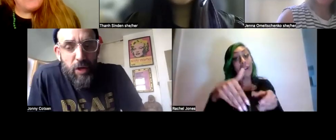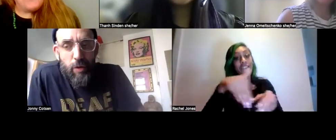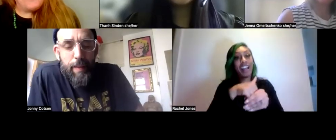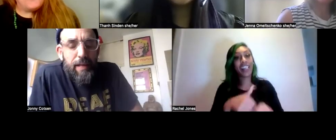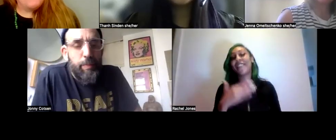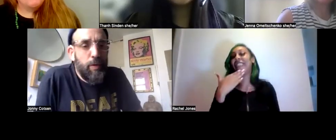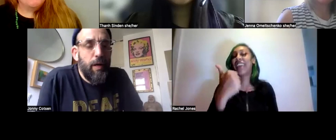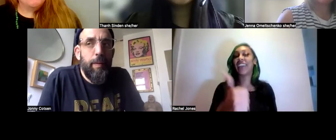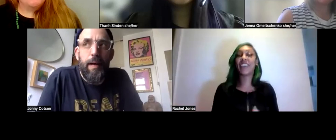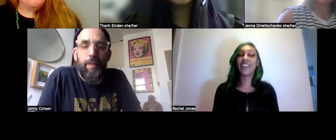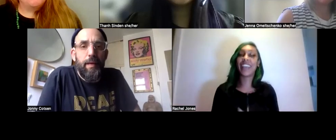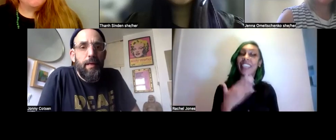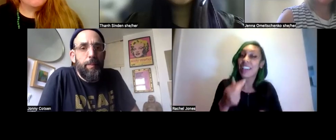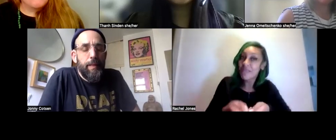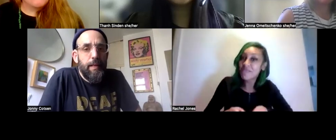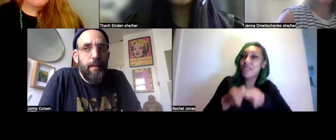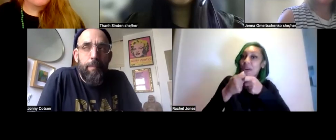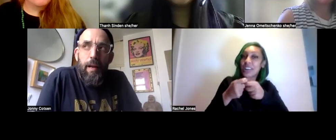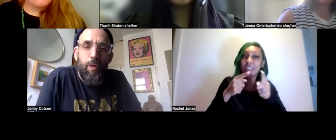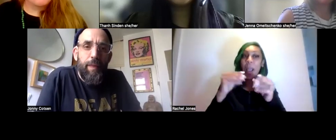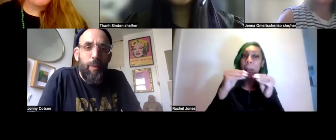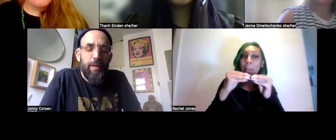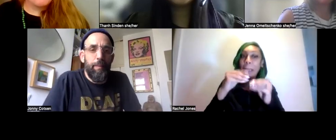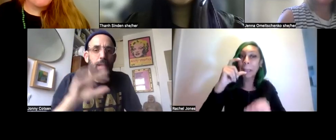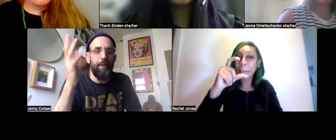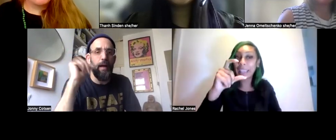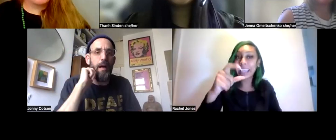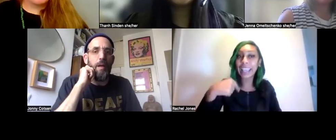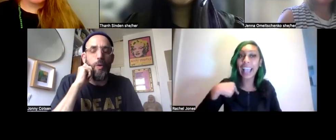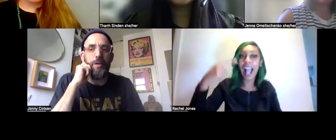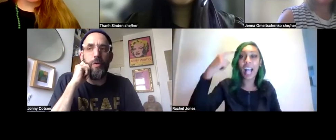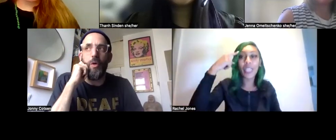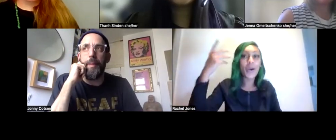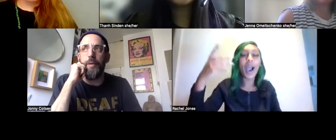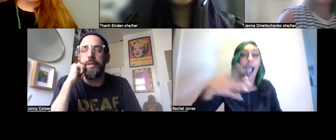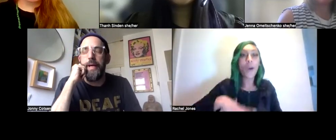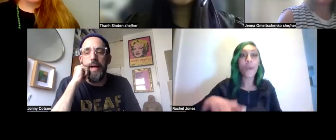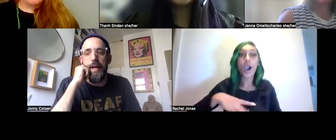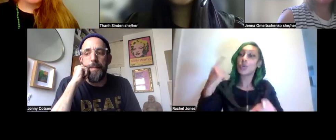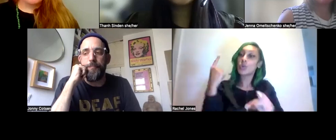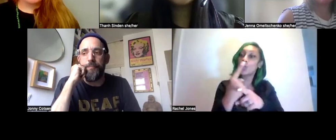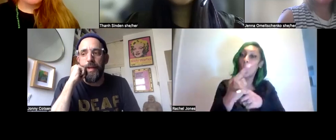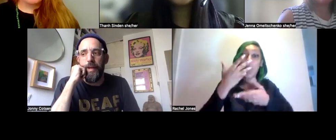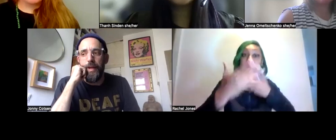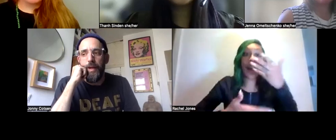Yeah, thanks, Jodi. I'm glad you brought up about the BBT, because I thought that was something that I wanted to talk about.